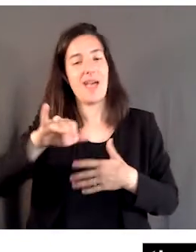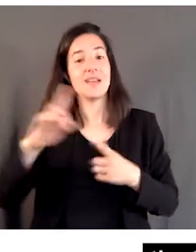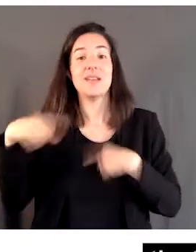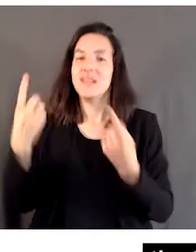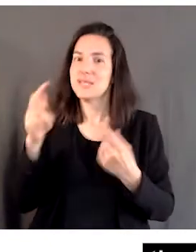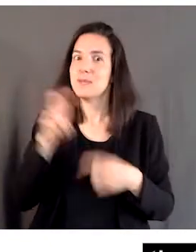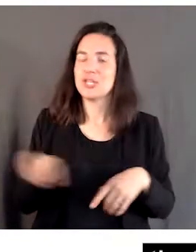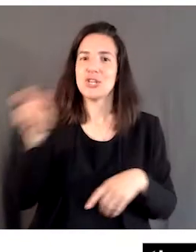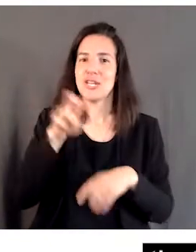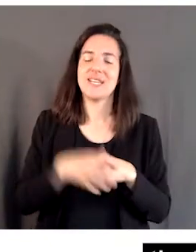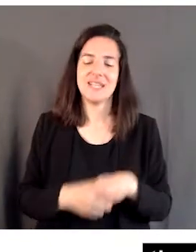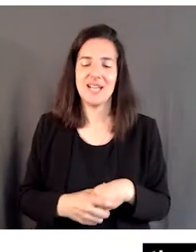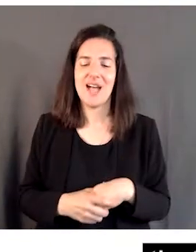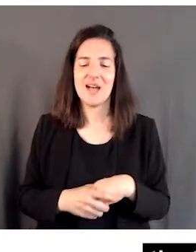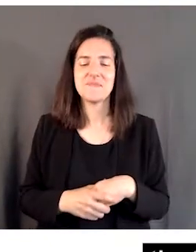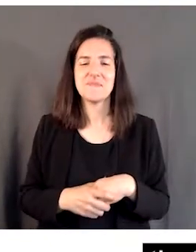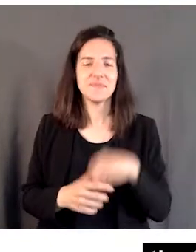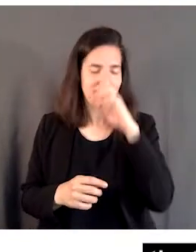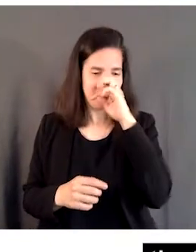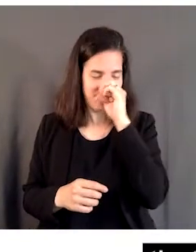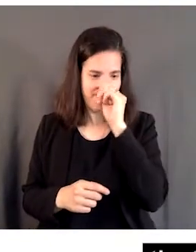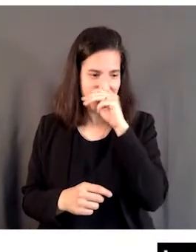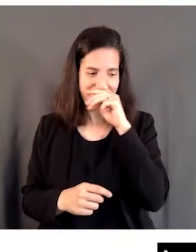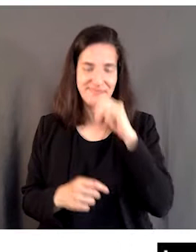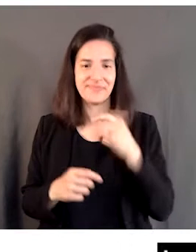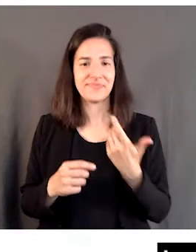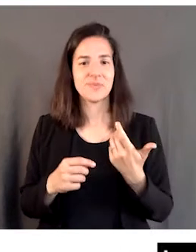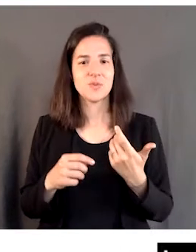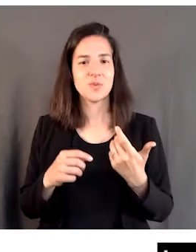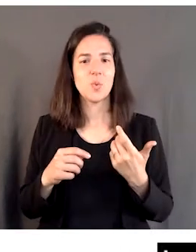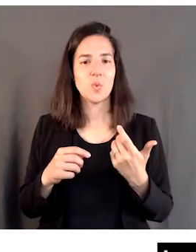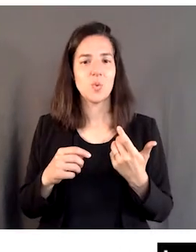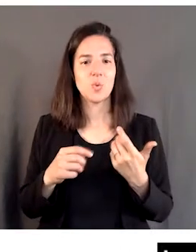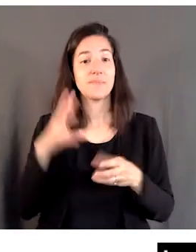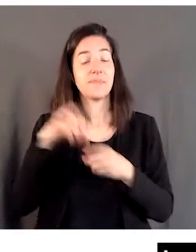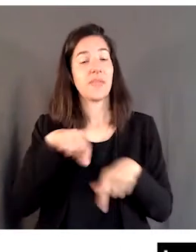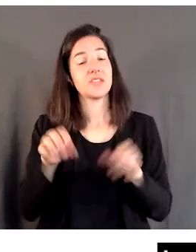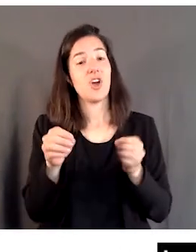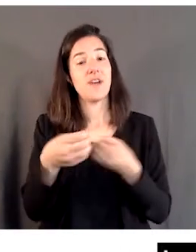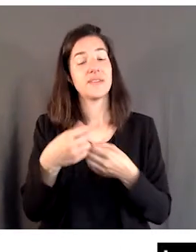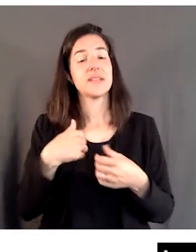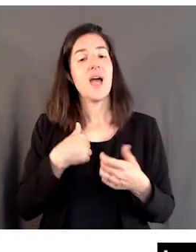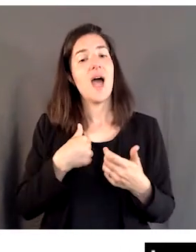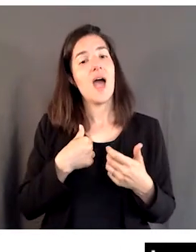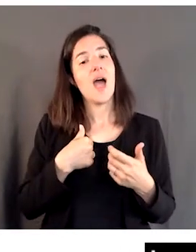been a journey. And so, with this office, I look at it sort of,